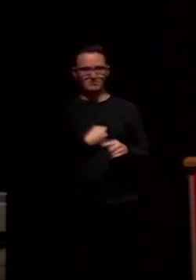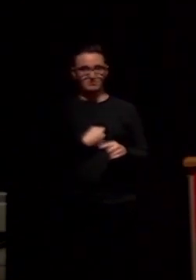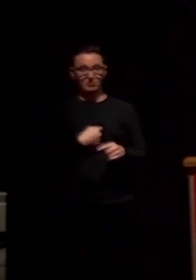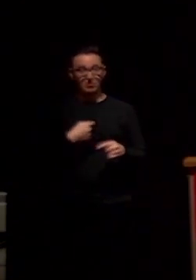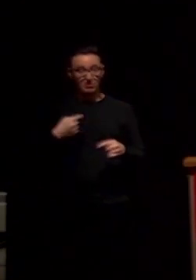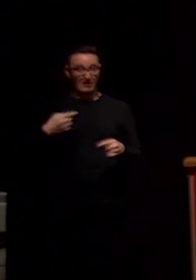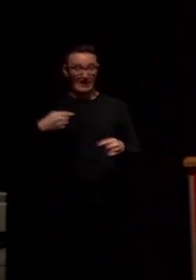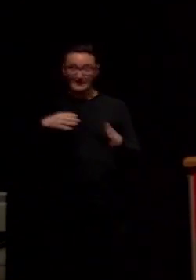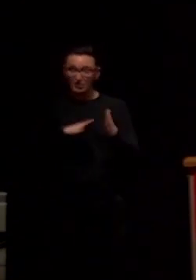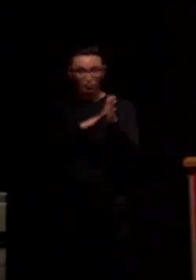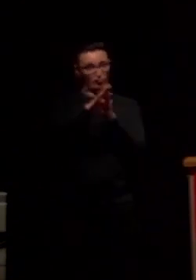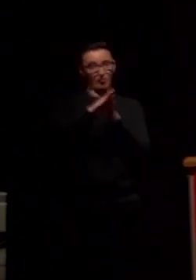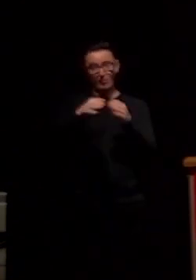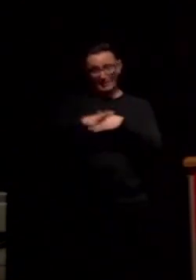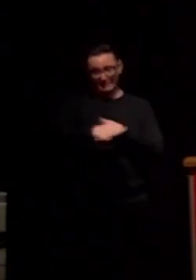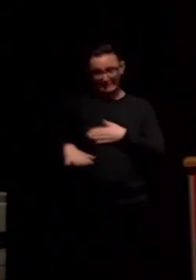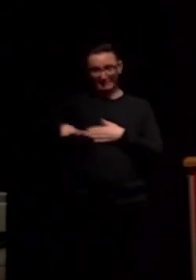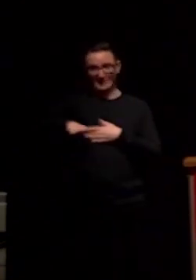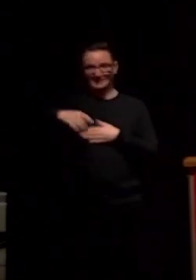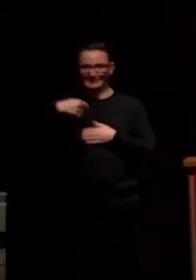have to be on top of it.